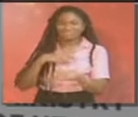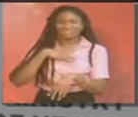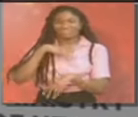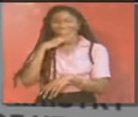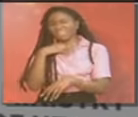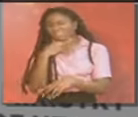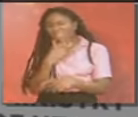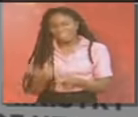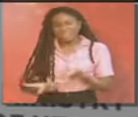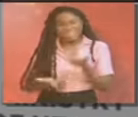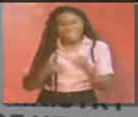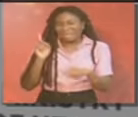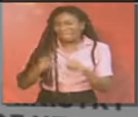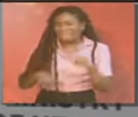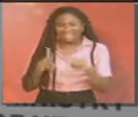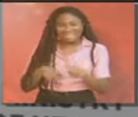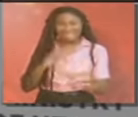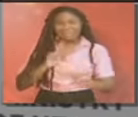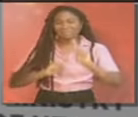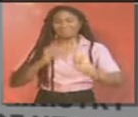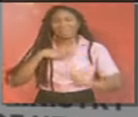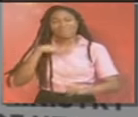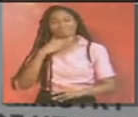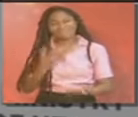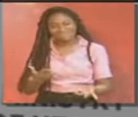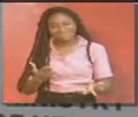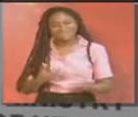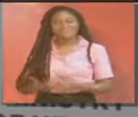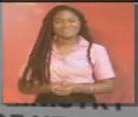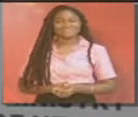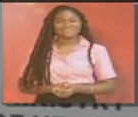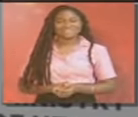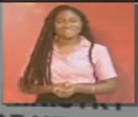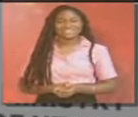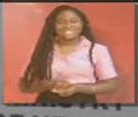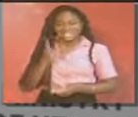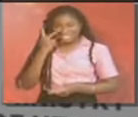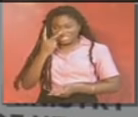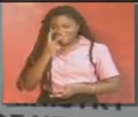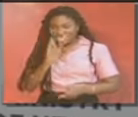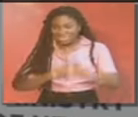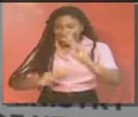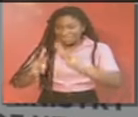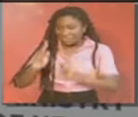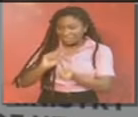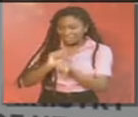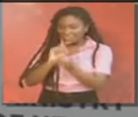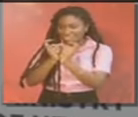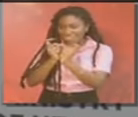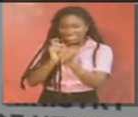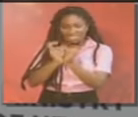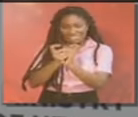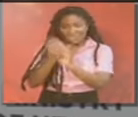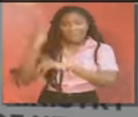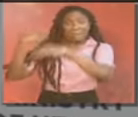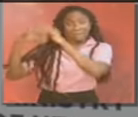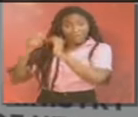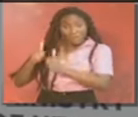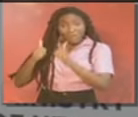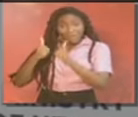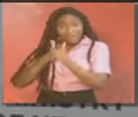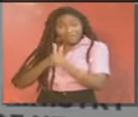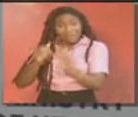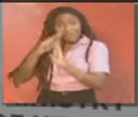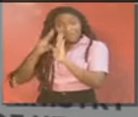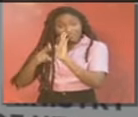thing. And the extent to which we change our behavior at this point in time is going to change the rate at